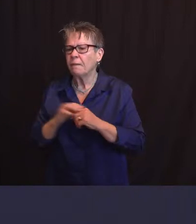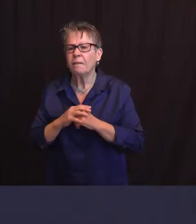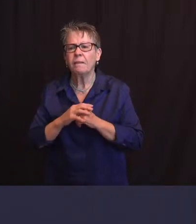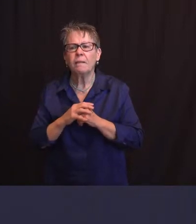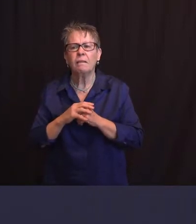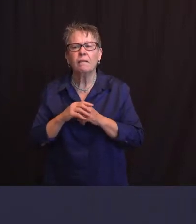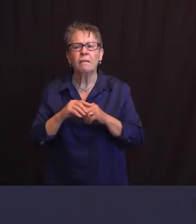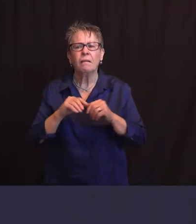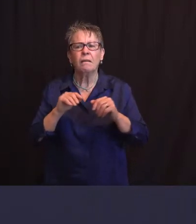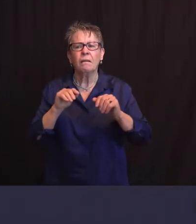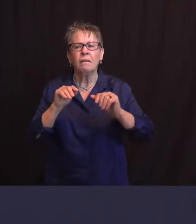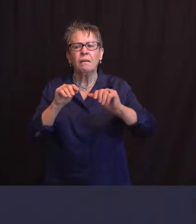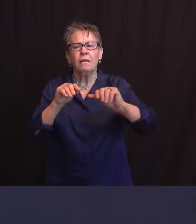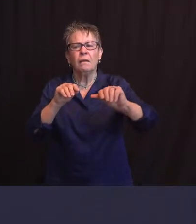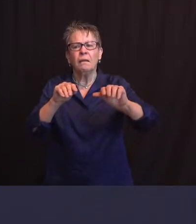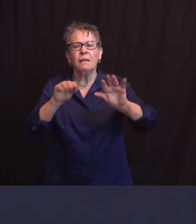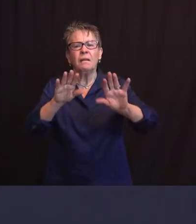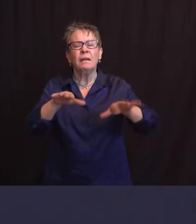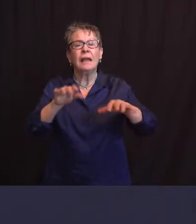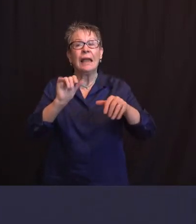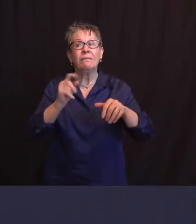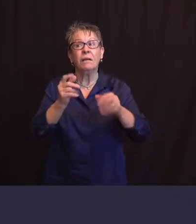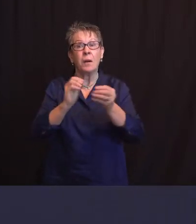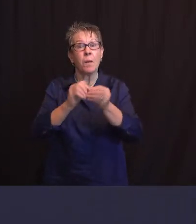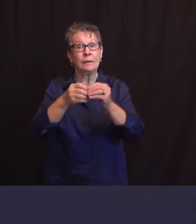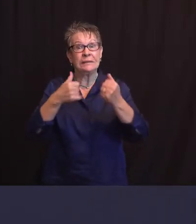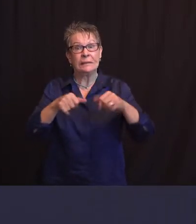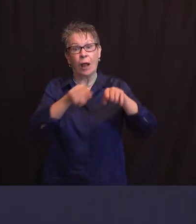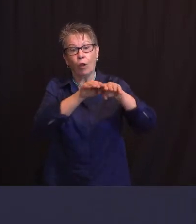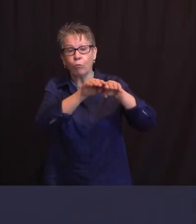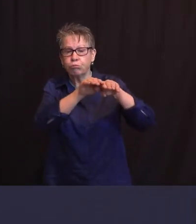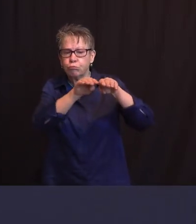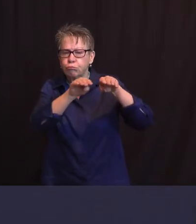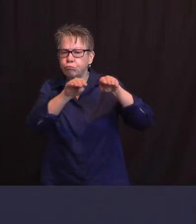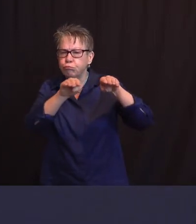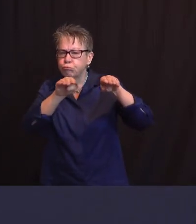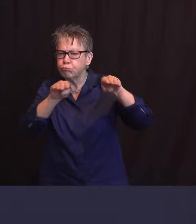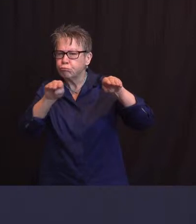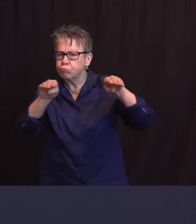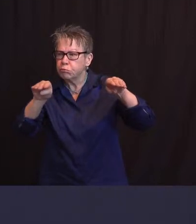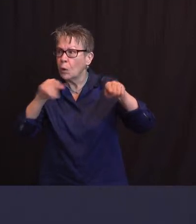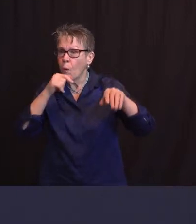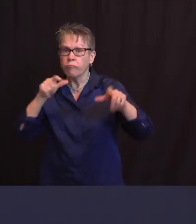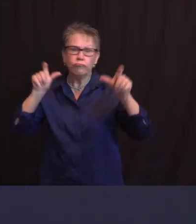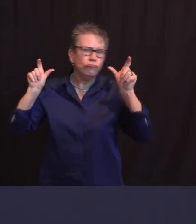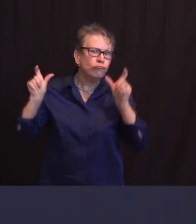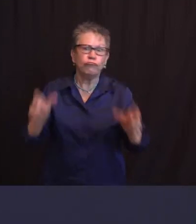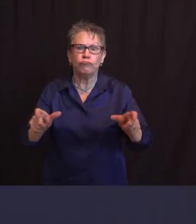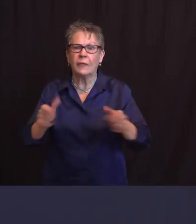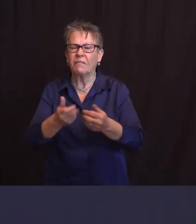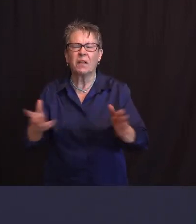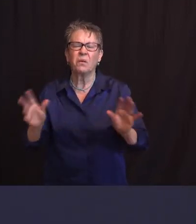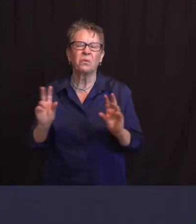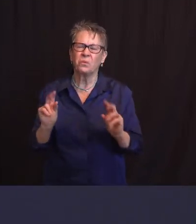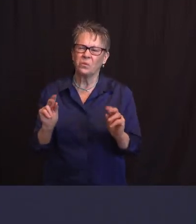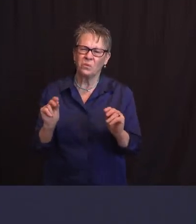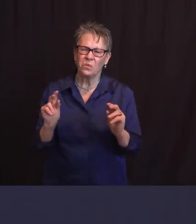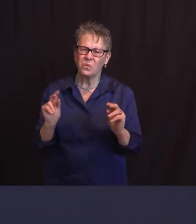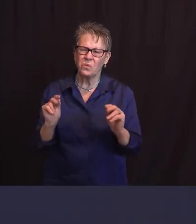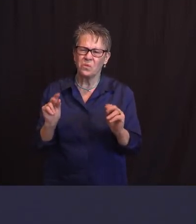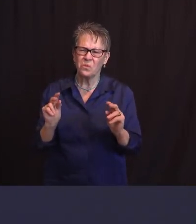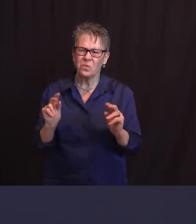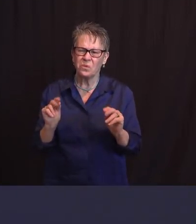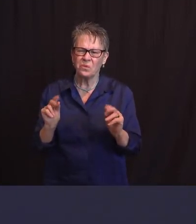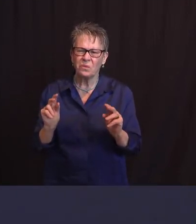here. The most important things I think we can do right now are do the basics, all of us, by the millions, have